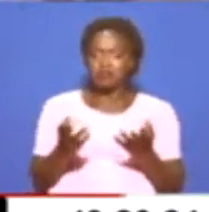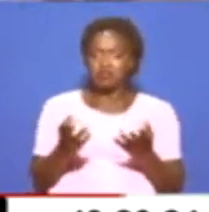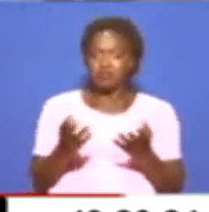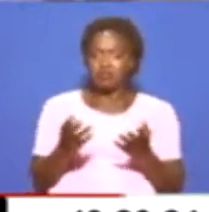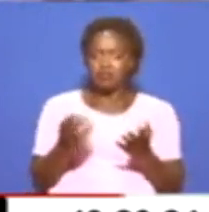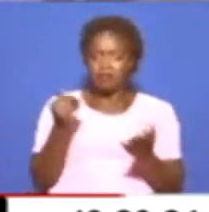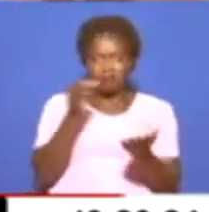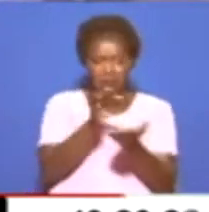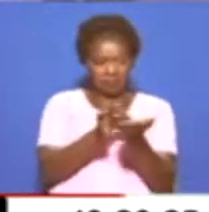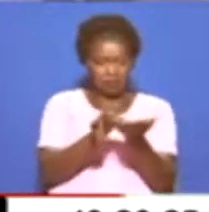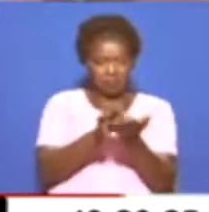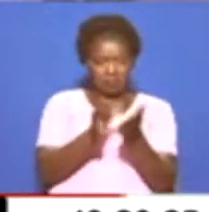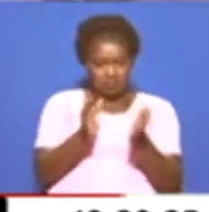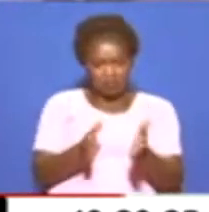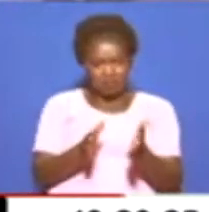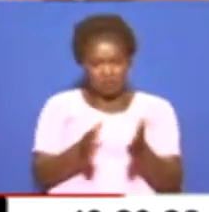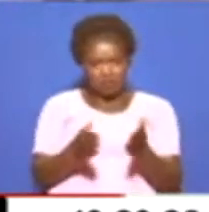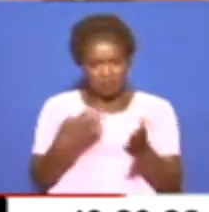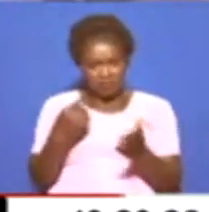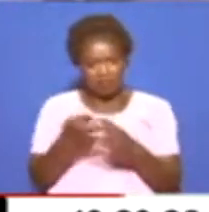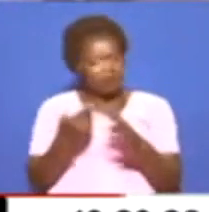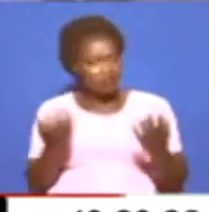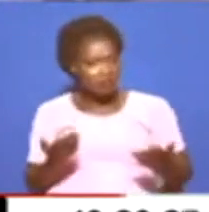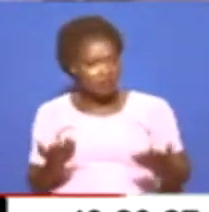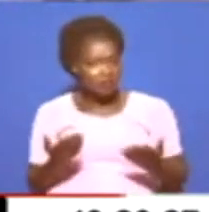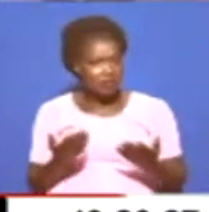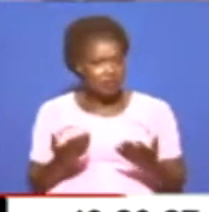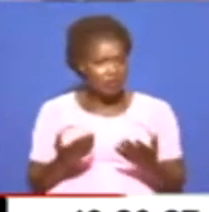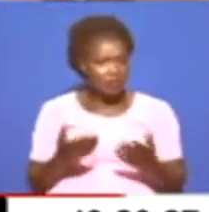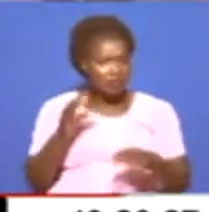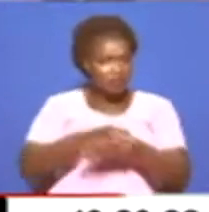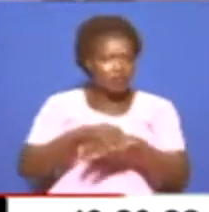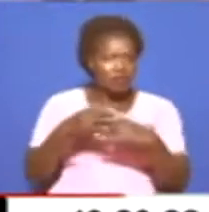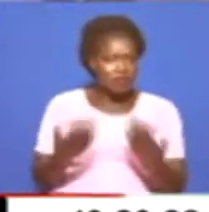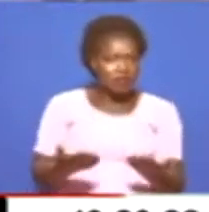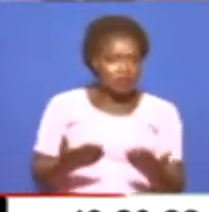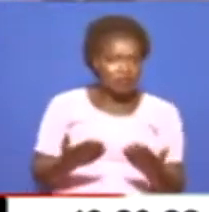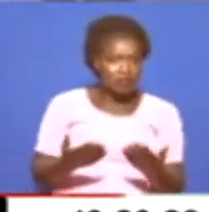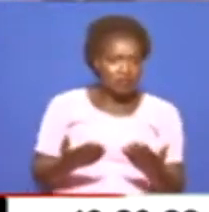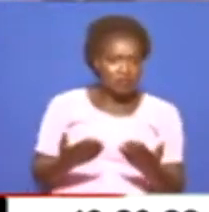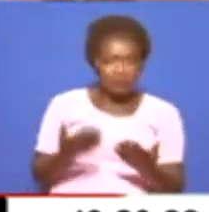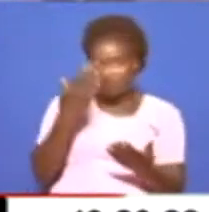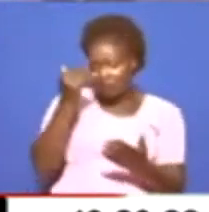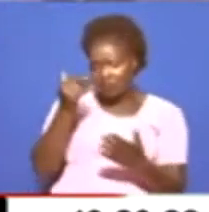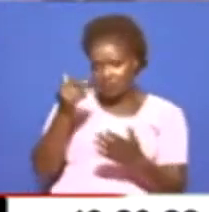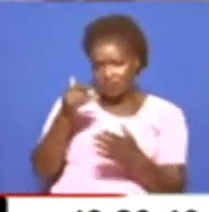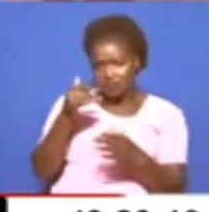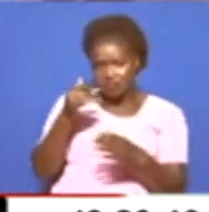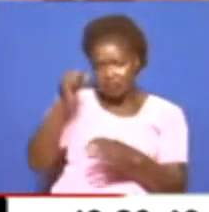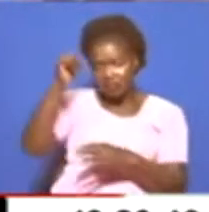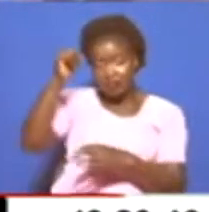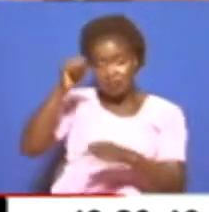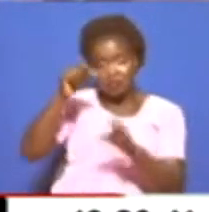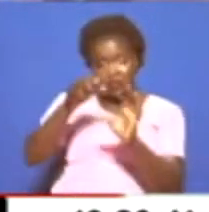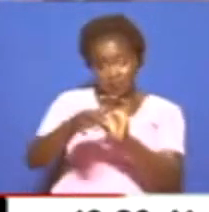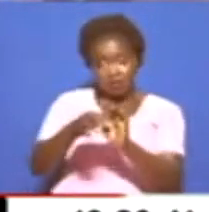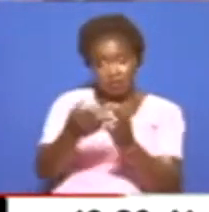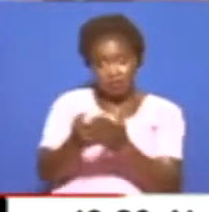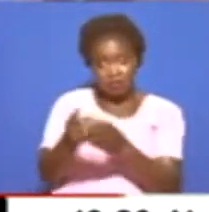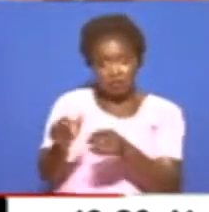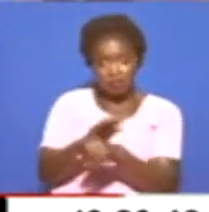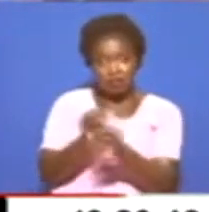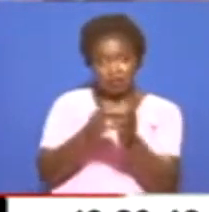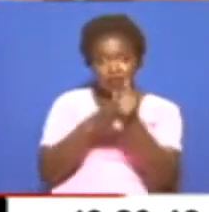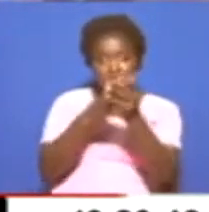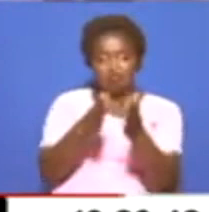person and look at what the source of his wealth, how has he come, why is his interest in politics, then that is what even causes most of the leaders